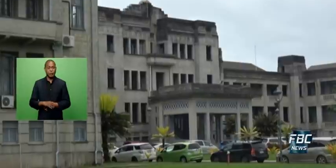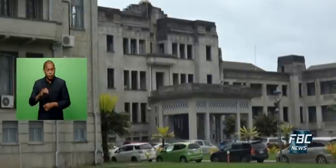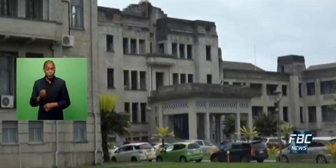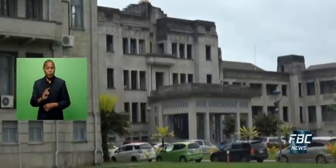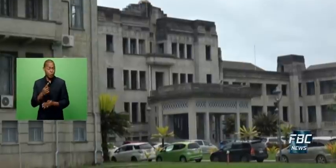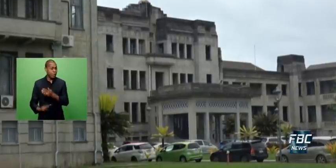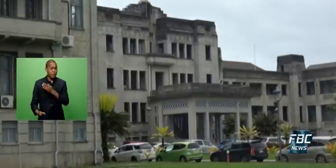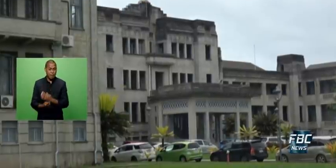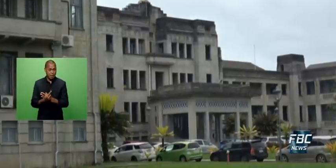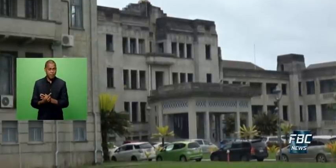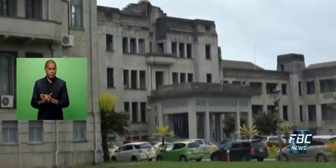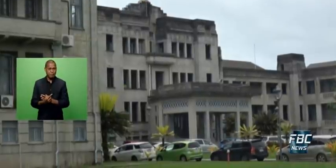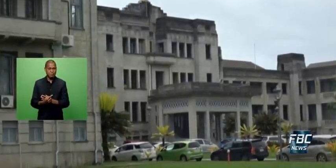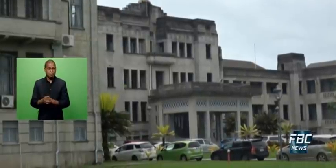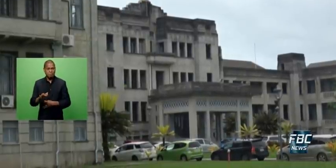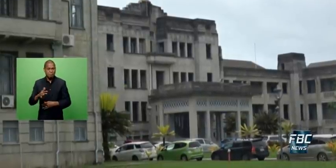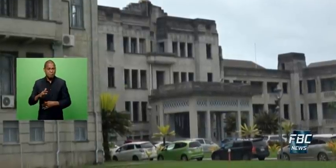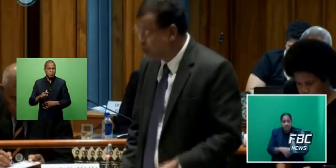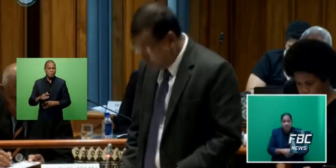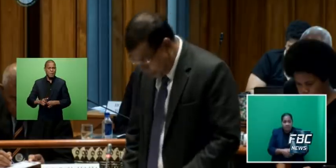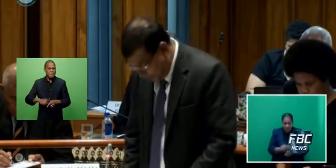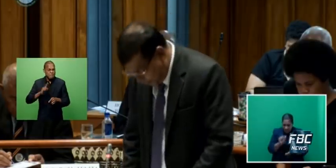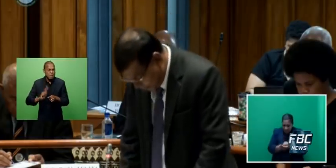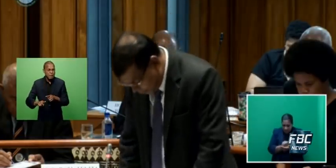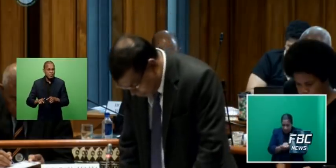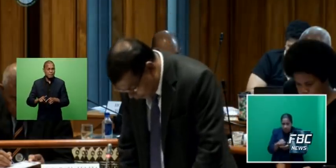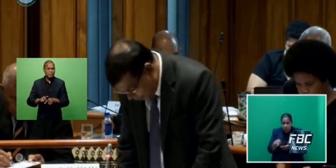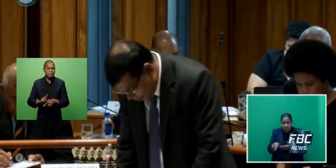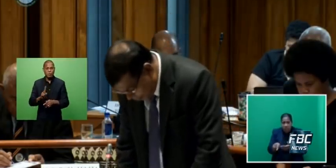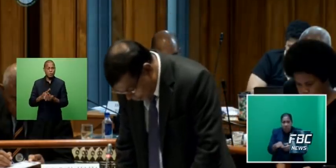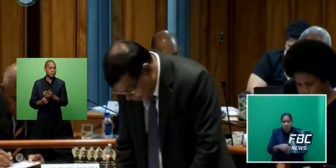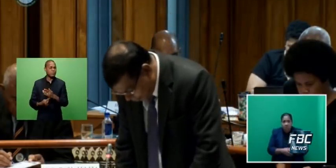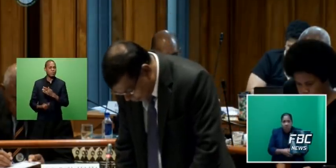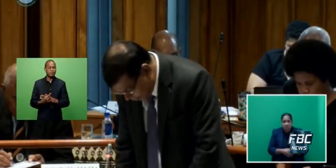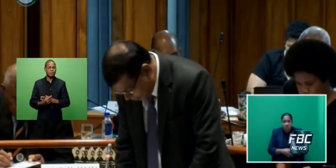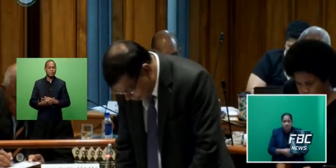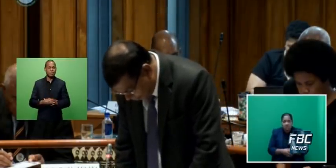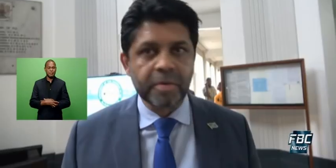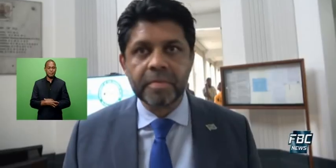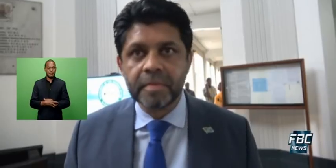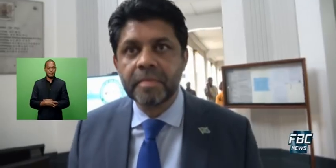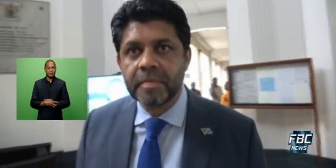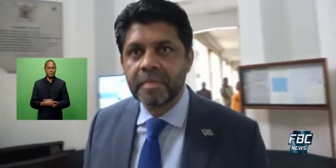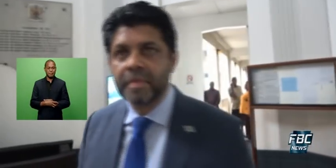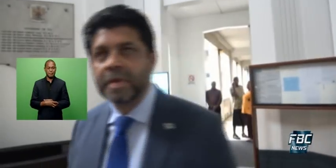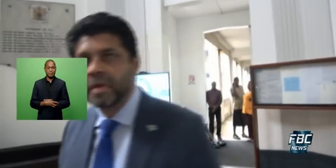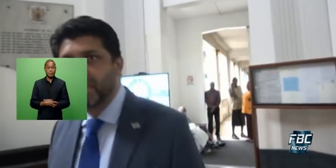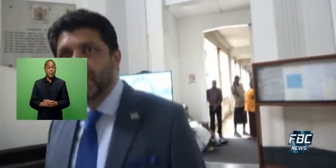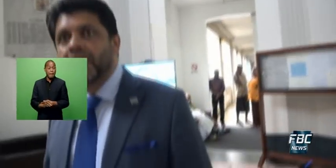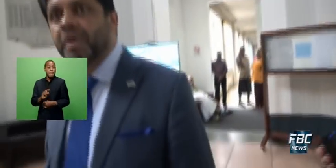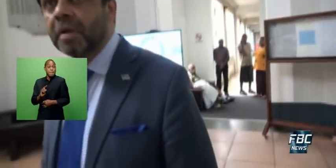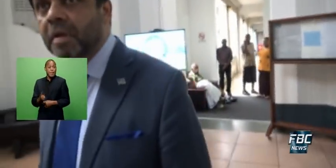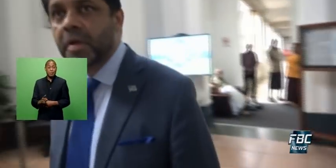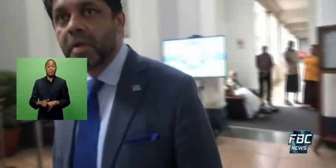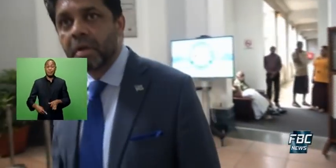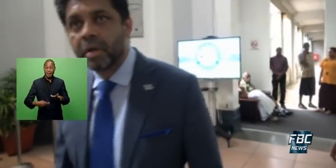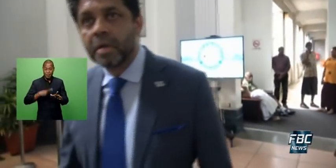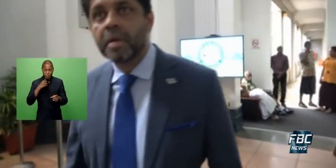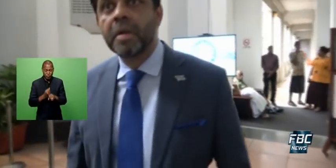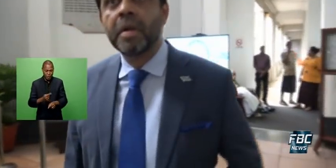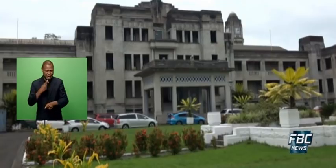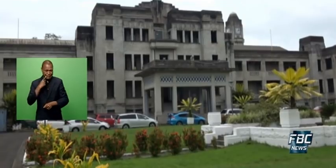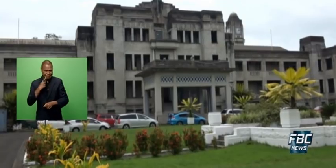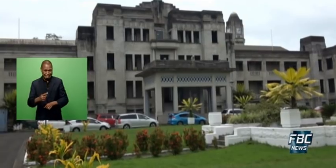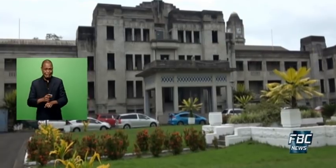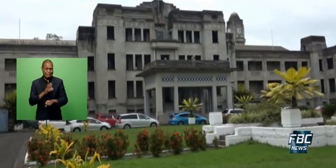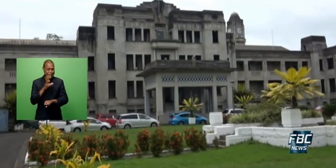expeditiously, efficiently, is to do with the efficiency of our court system. However, Sayed Kayum maintains the